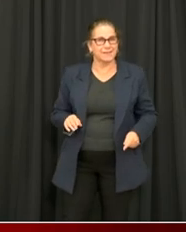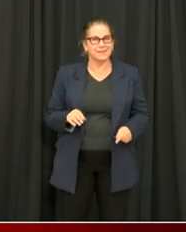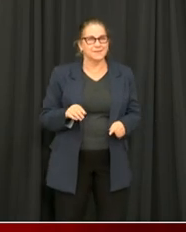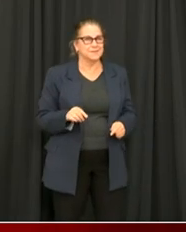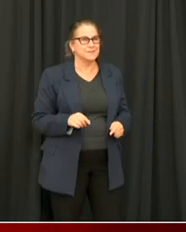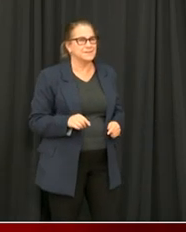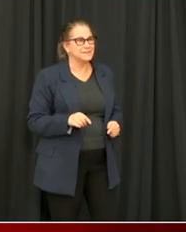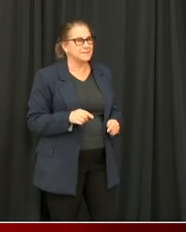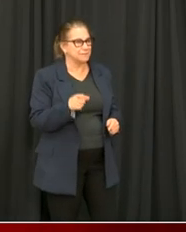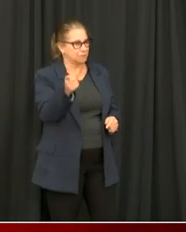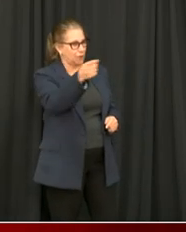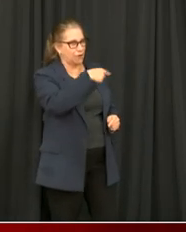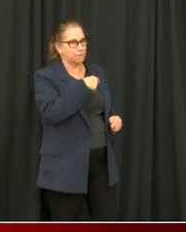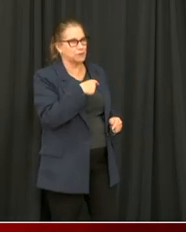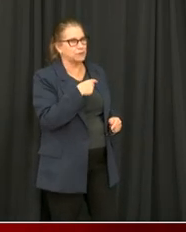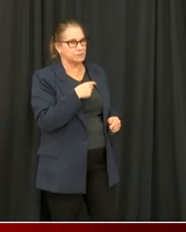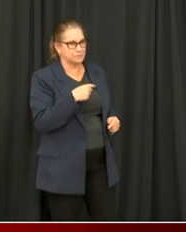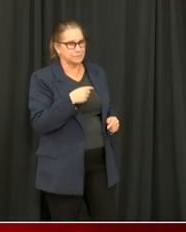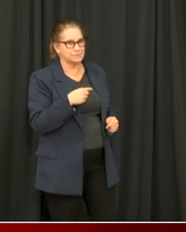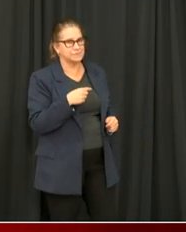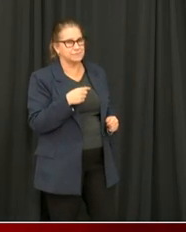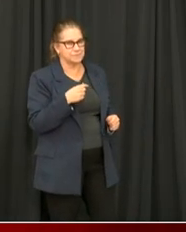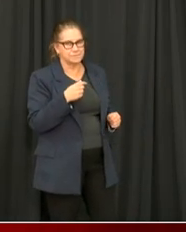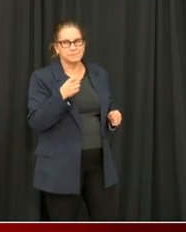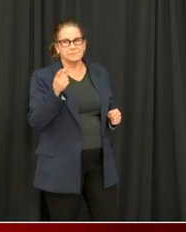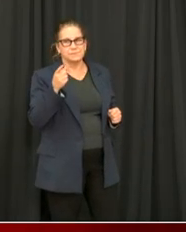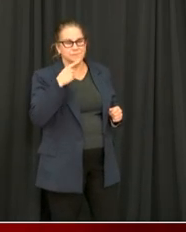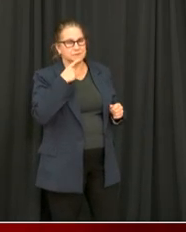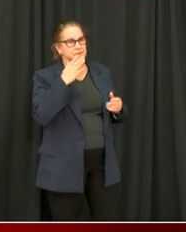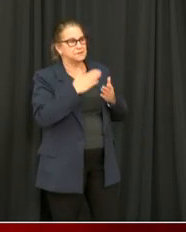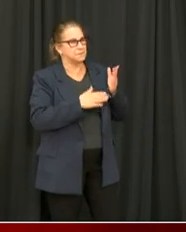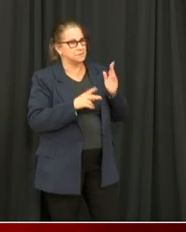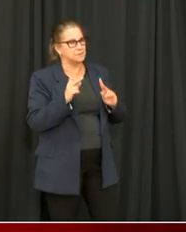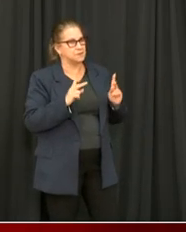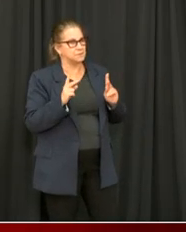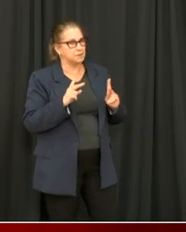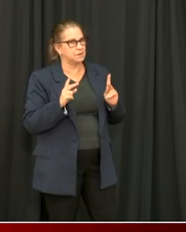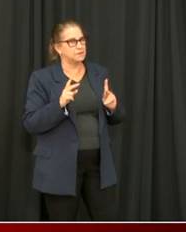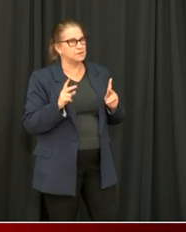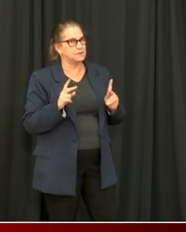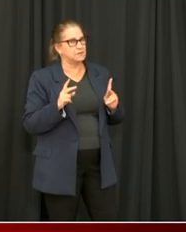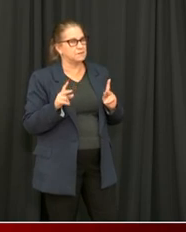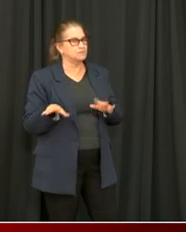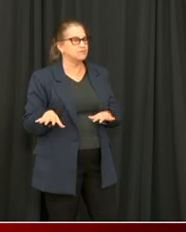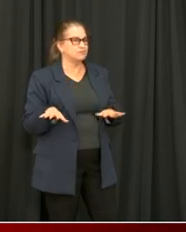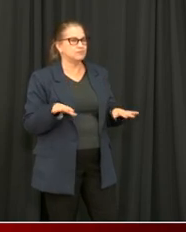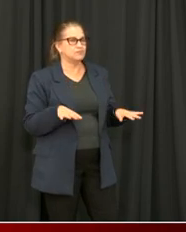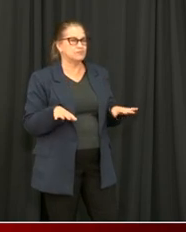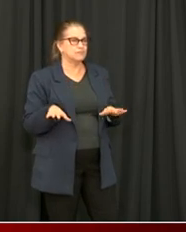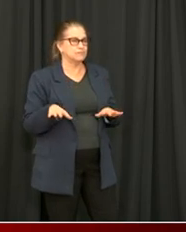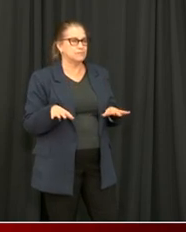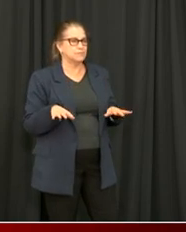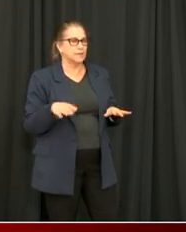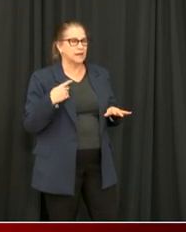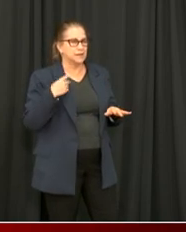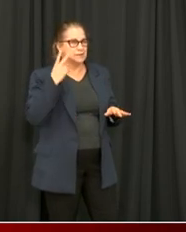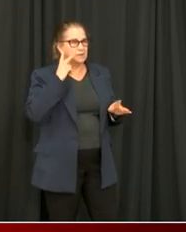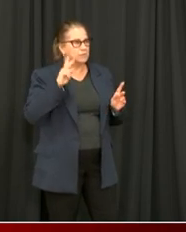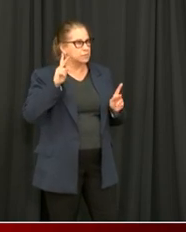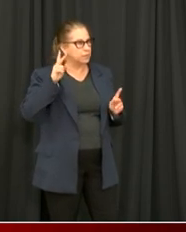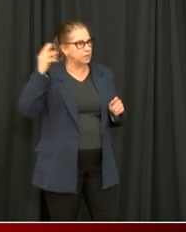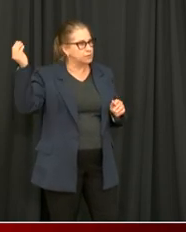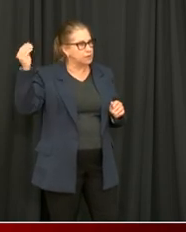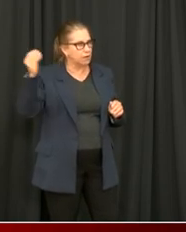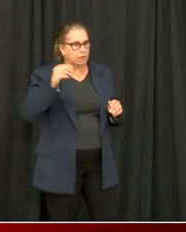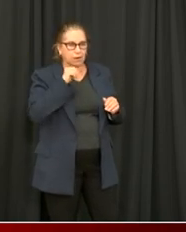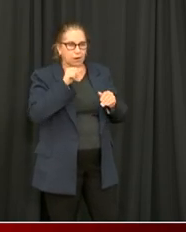already in phase one, that some people are letting their guard down. There's just, at least anecdotally, I see people not wearing masks as frequently